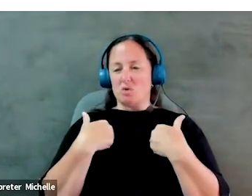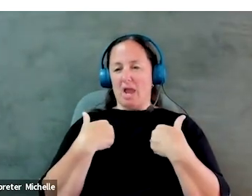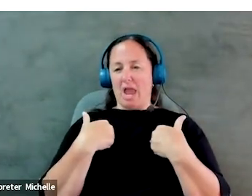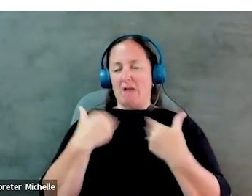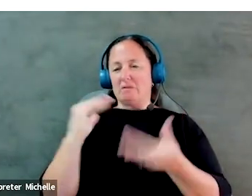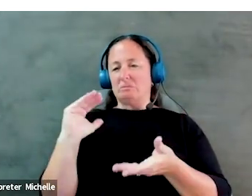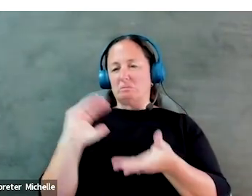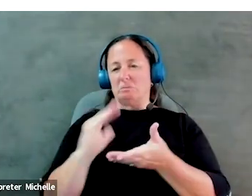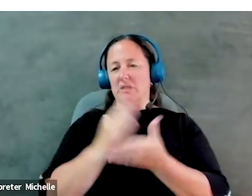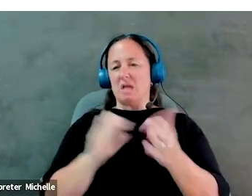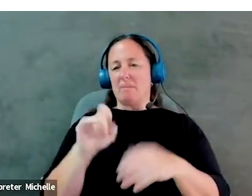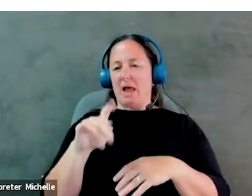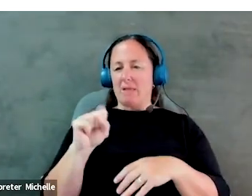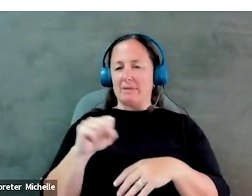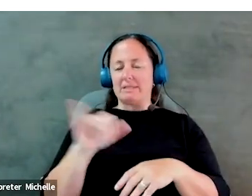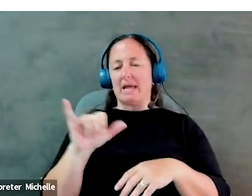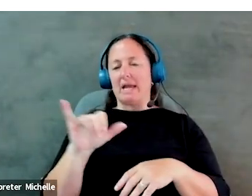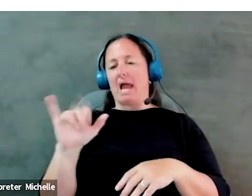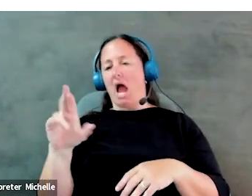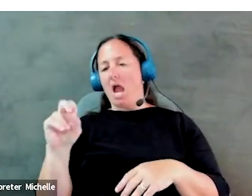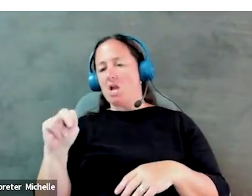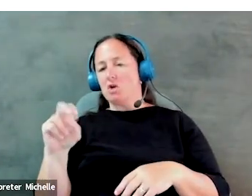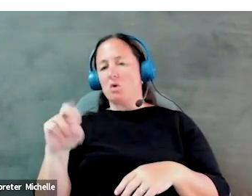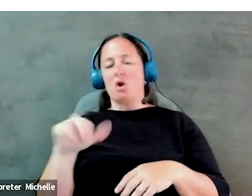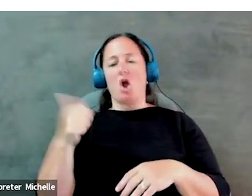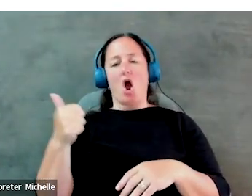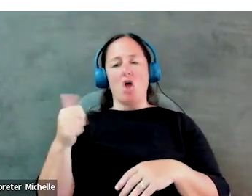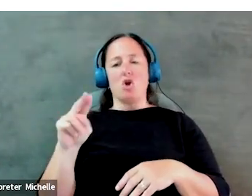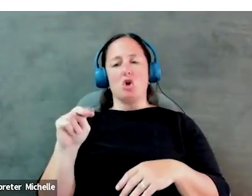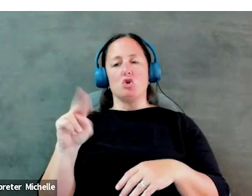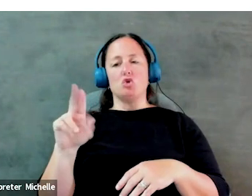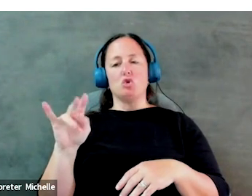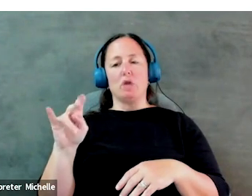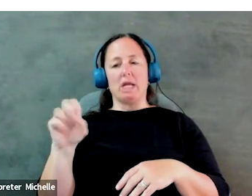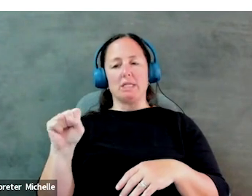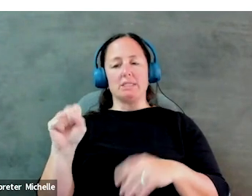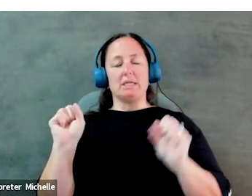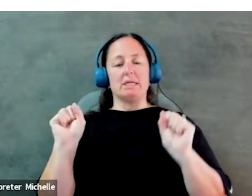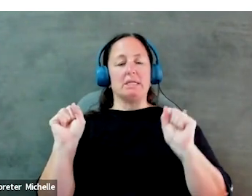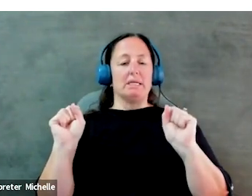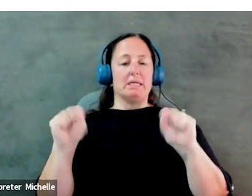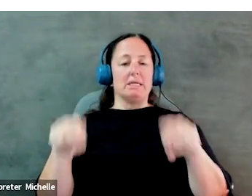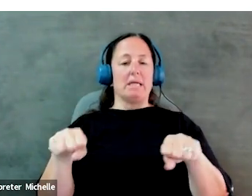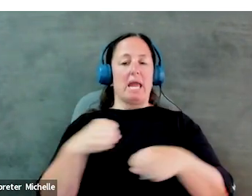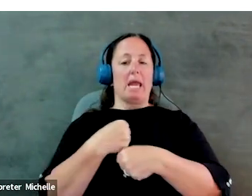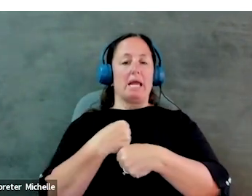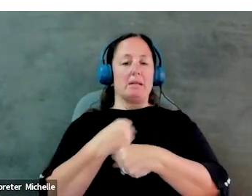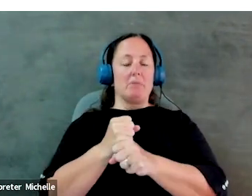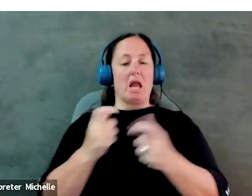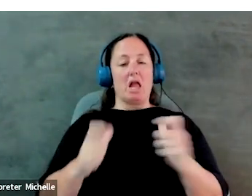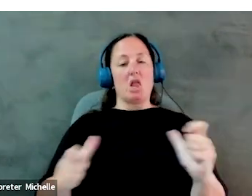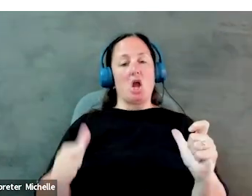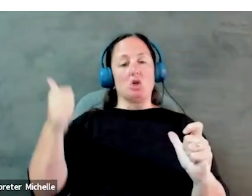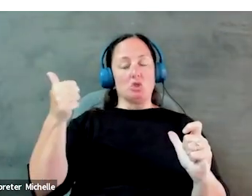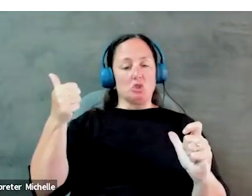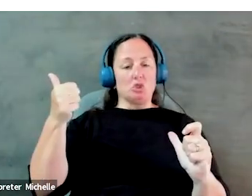a deficiency of some elements such as iron or other micronutrients, which could create